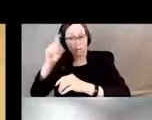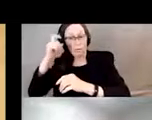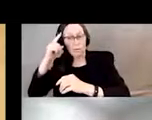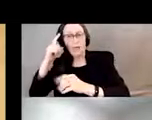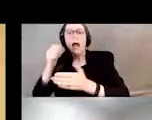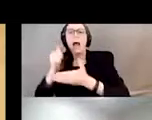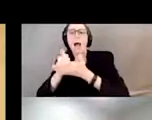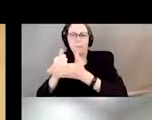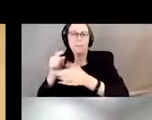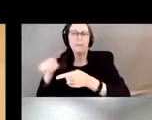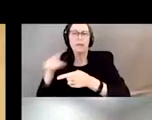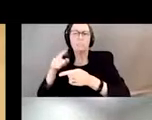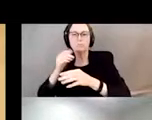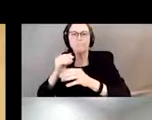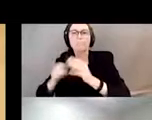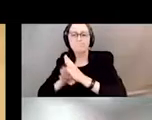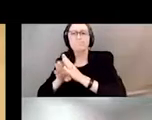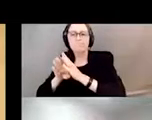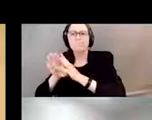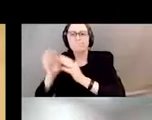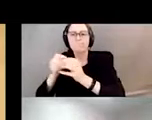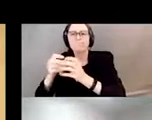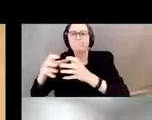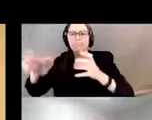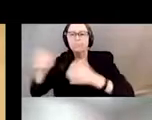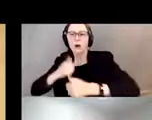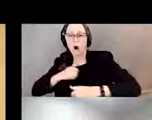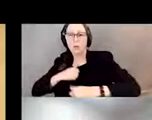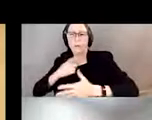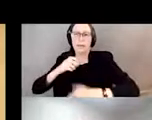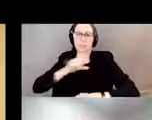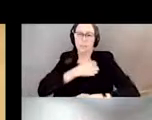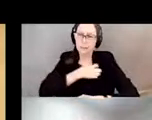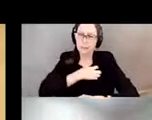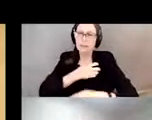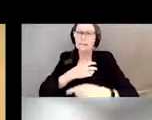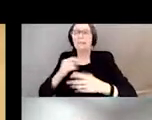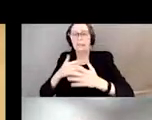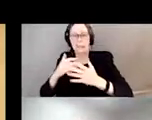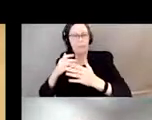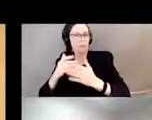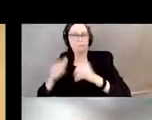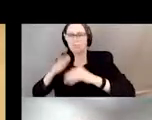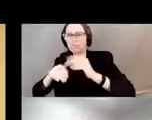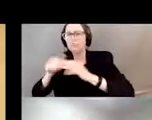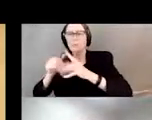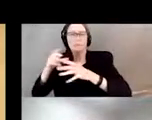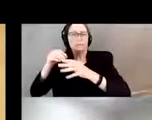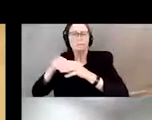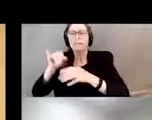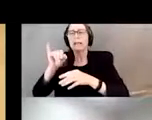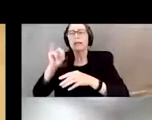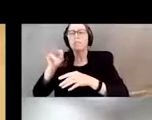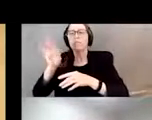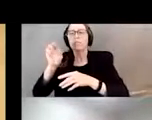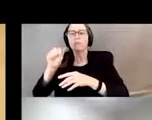rebuild their army and rebuild their police system, rebuild their infrastructure. And the idea is the Soviet Union,